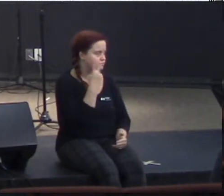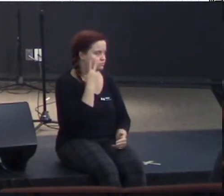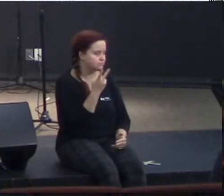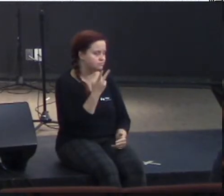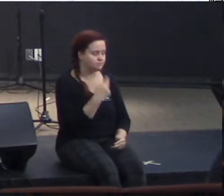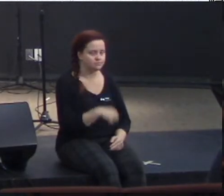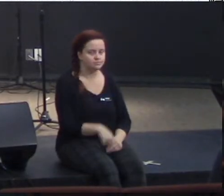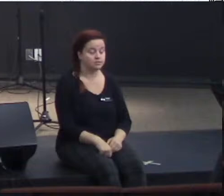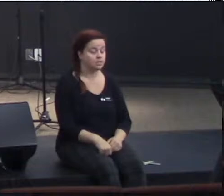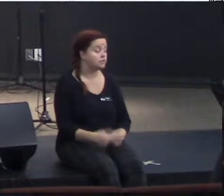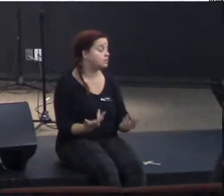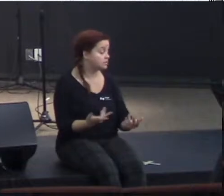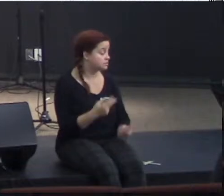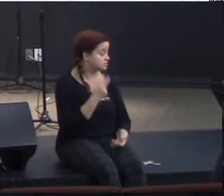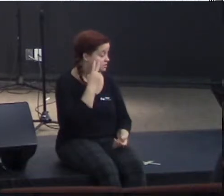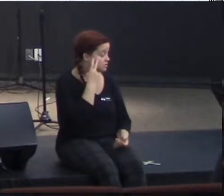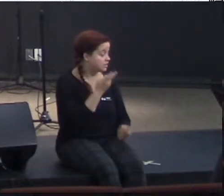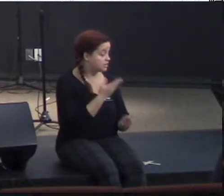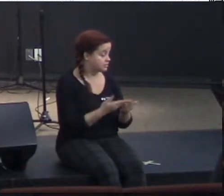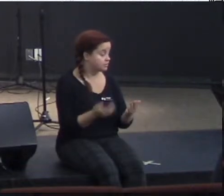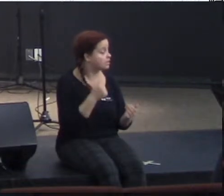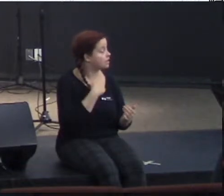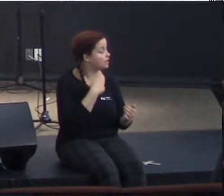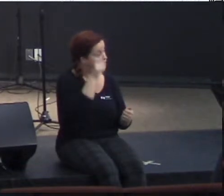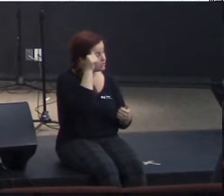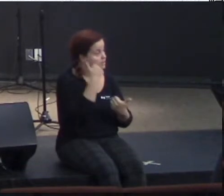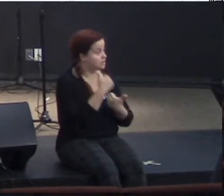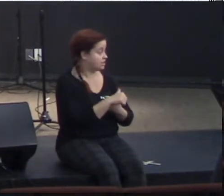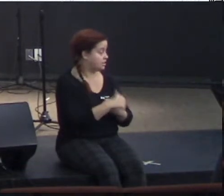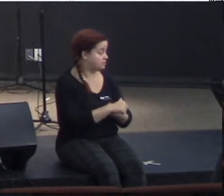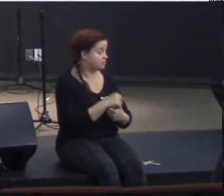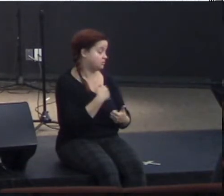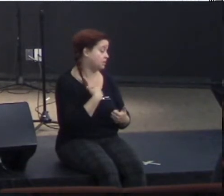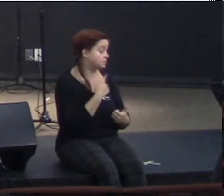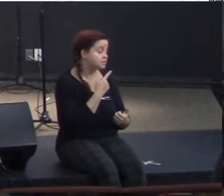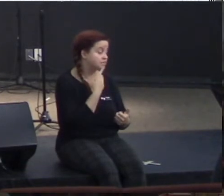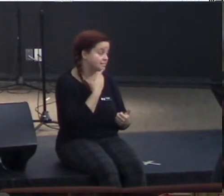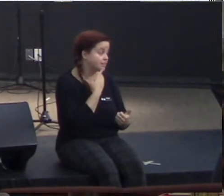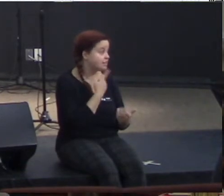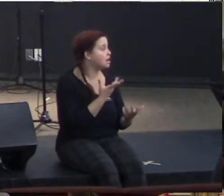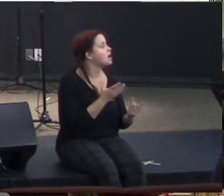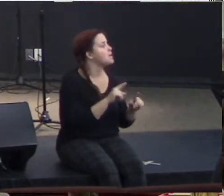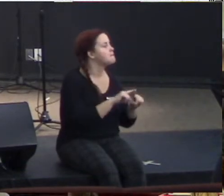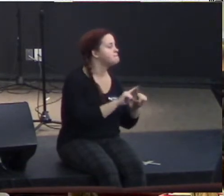So as I see things, I remember what I was going to say. But you take that visual away from me.